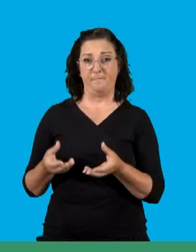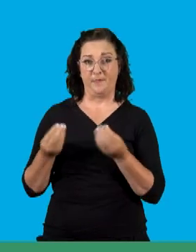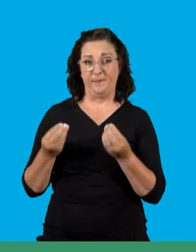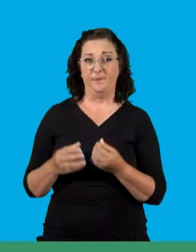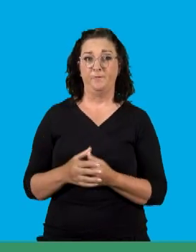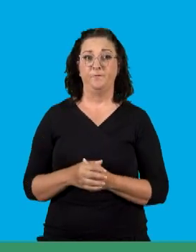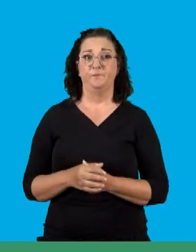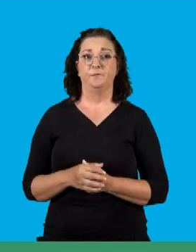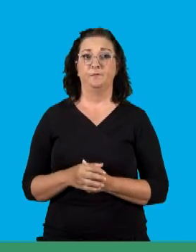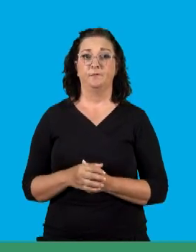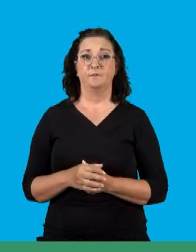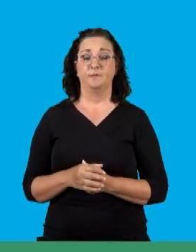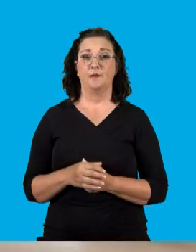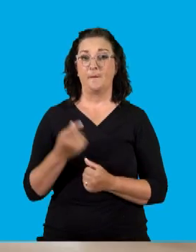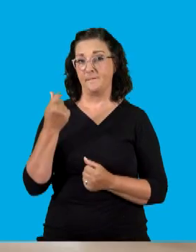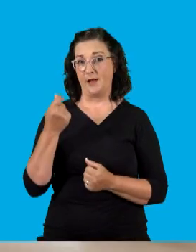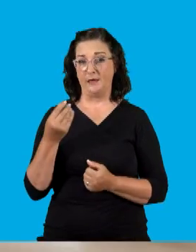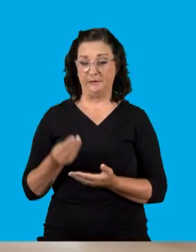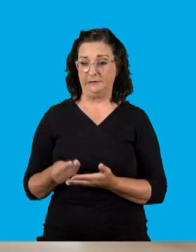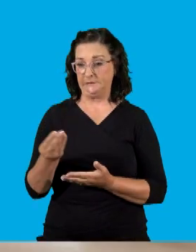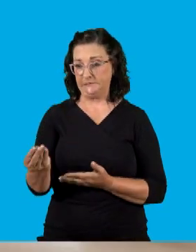of doing what? Of playing games whereby you